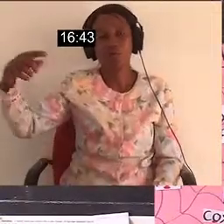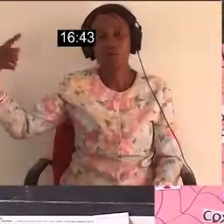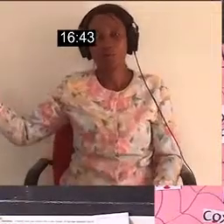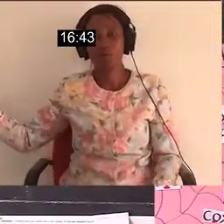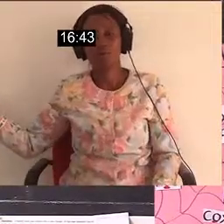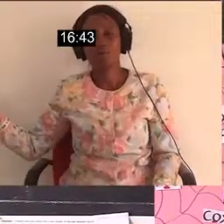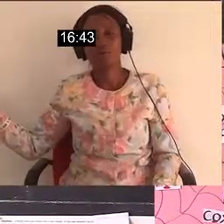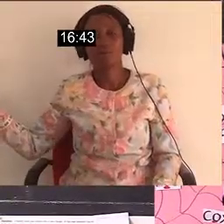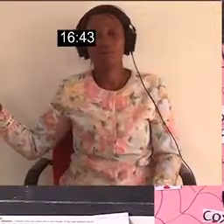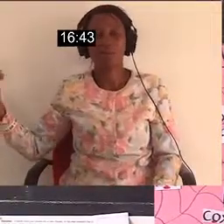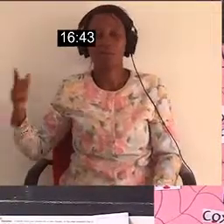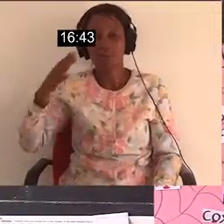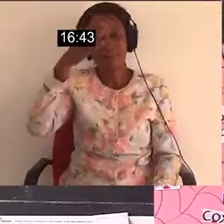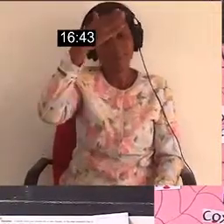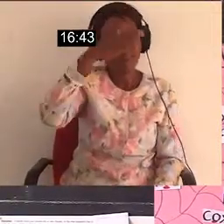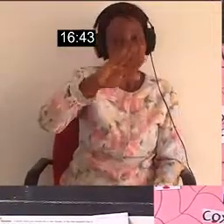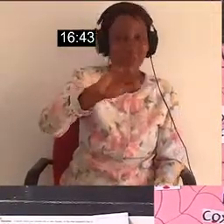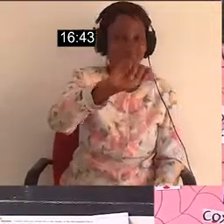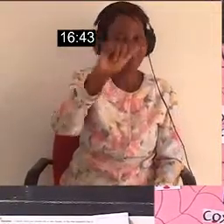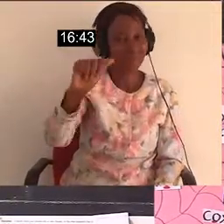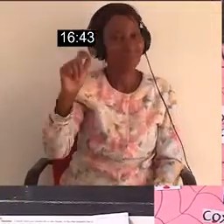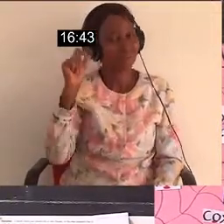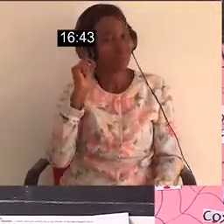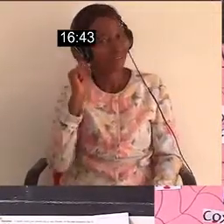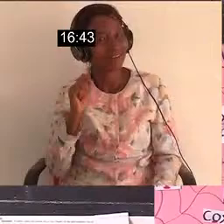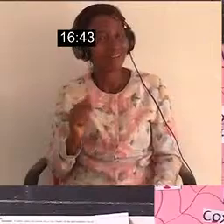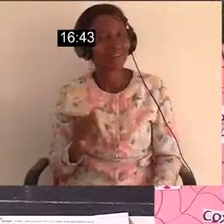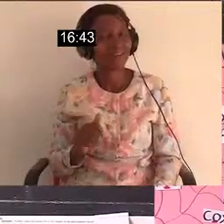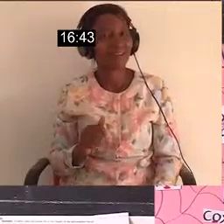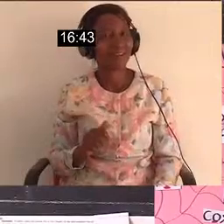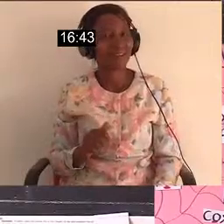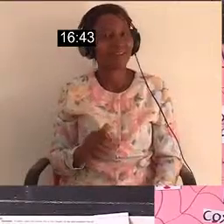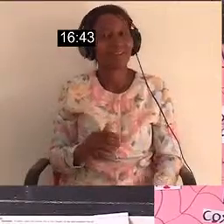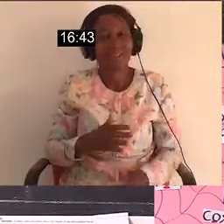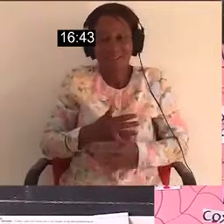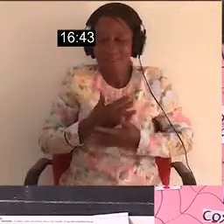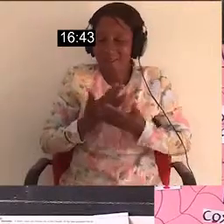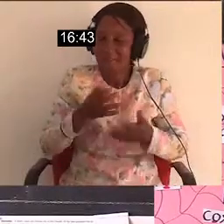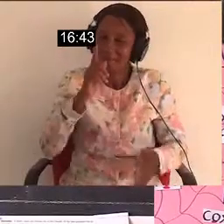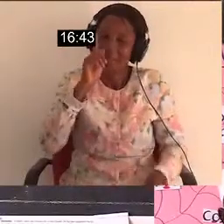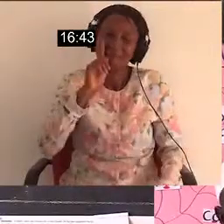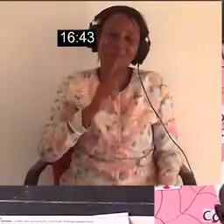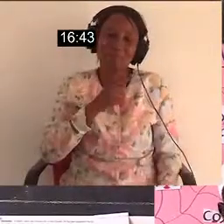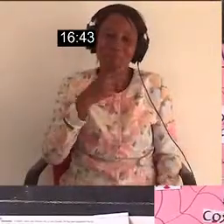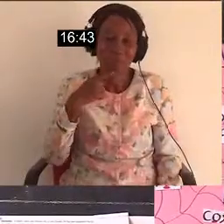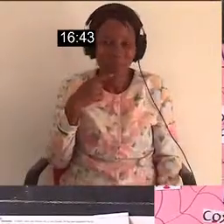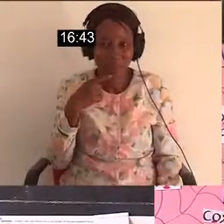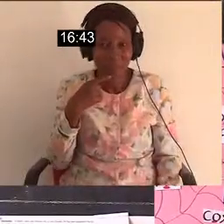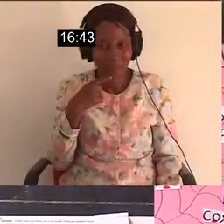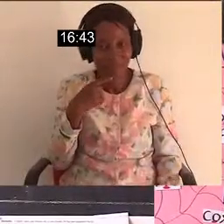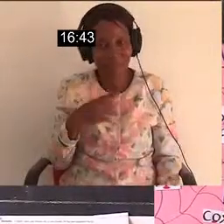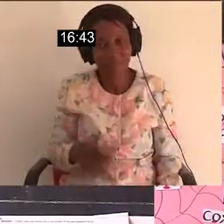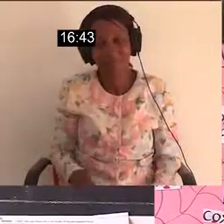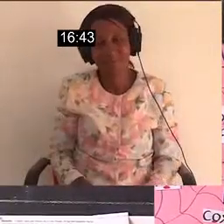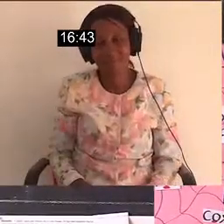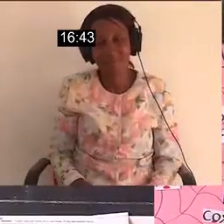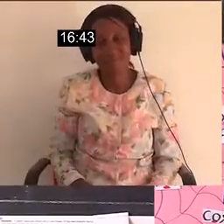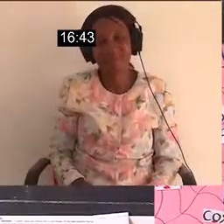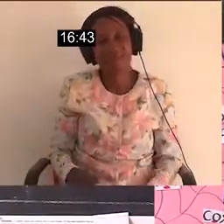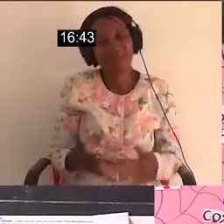sounds. Boys and girls, my dear parents,